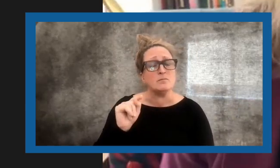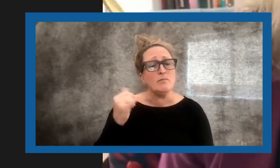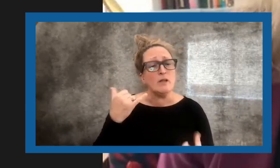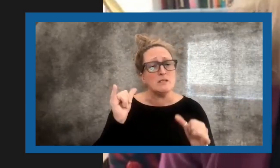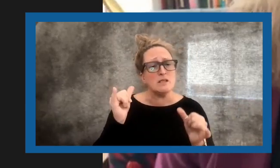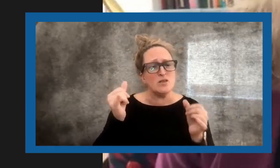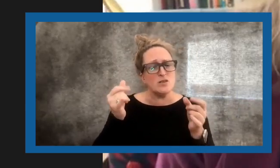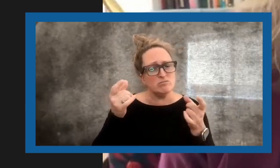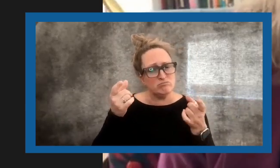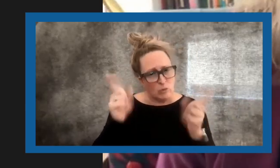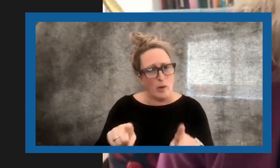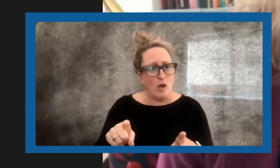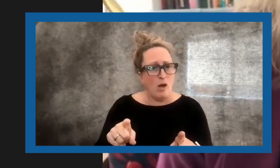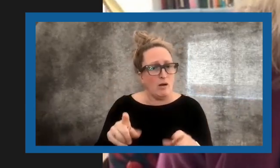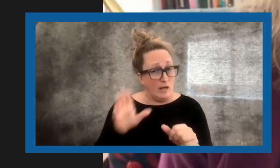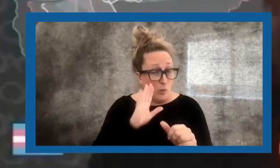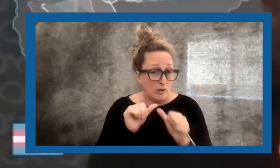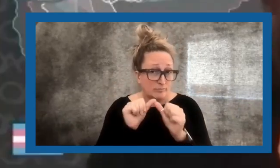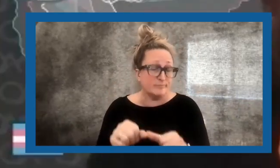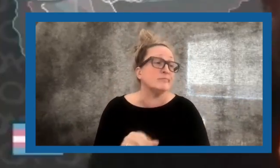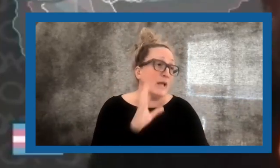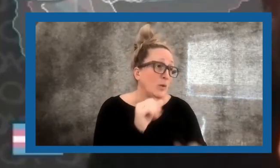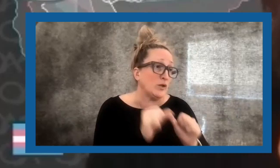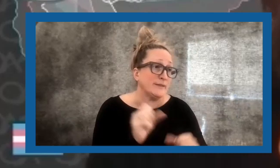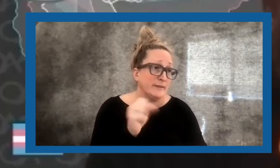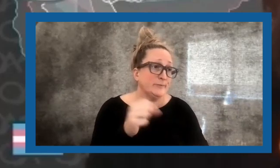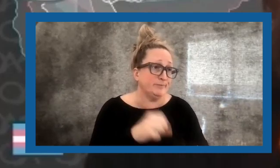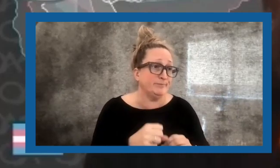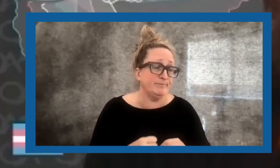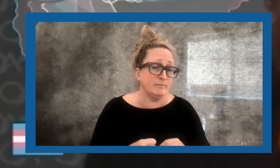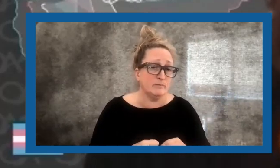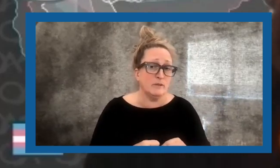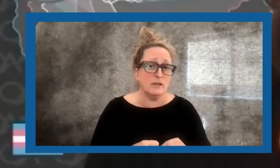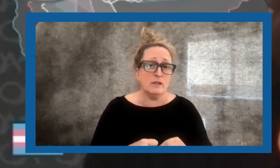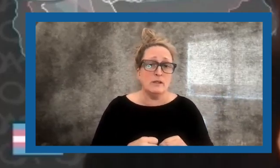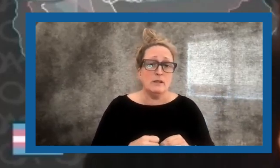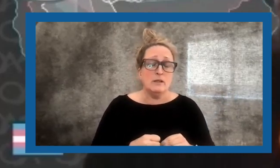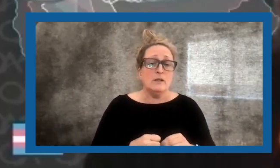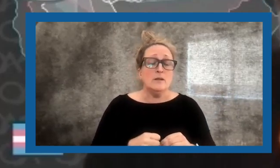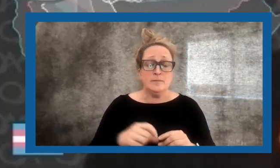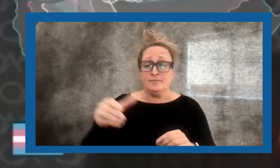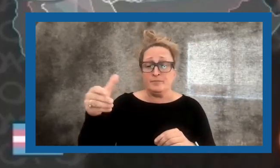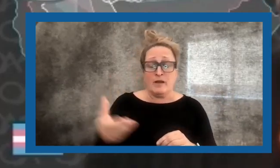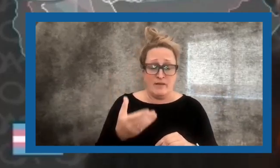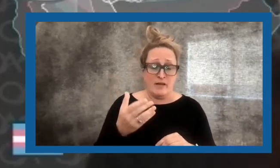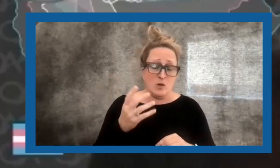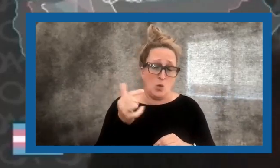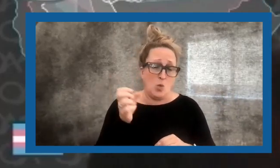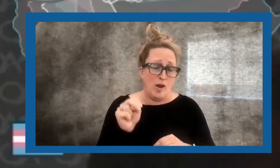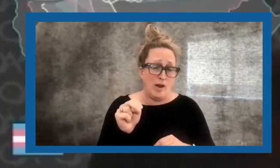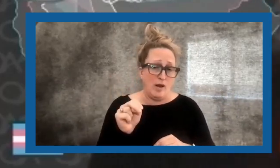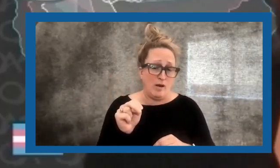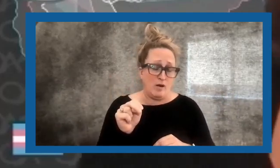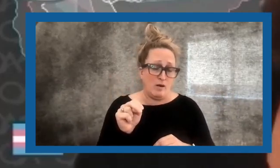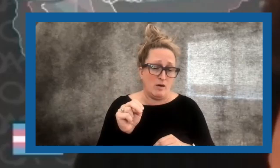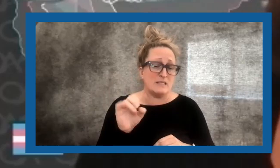going on and will continue to. And will continue. I invited Gwen Araujo, Sylvia,